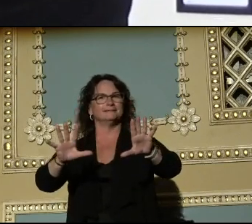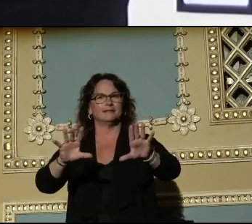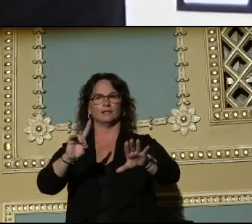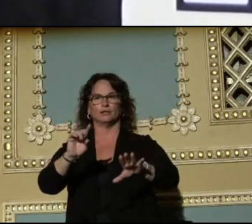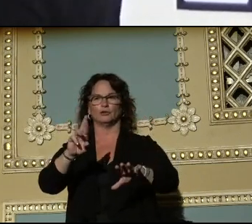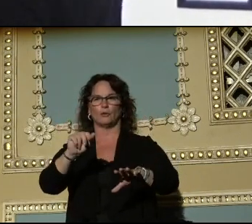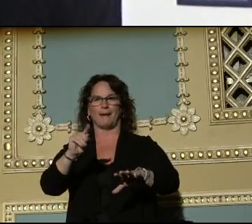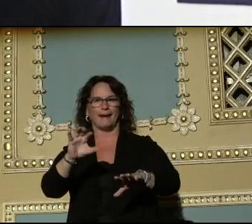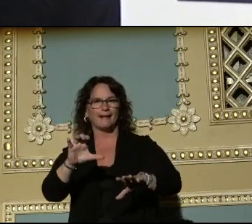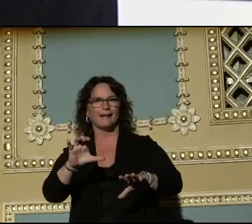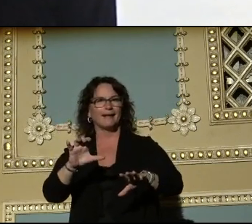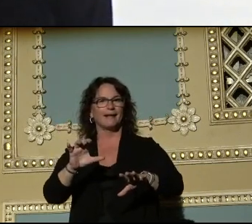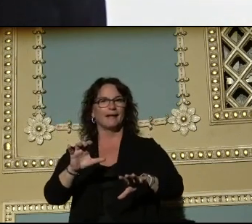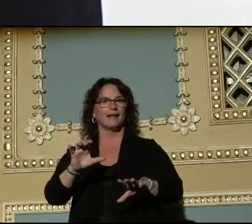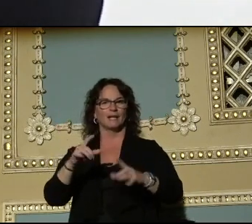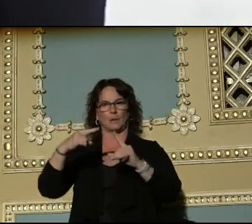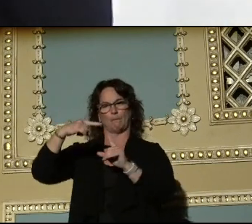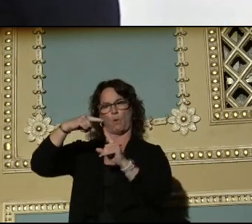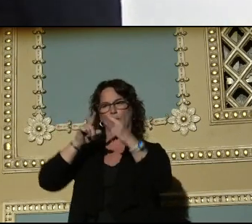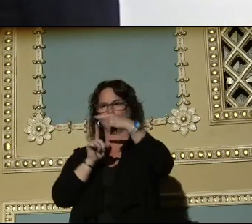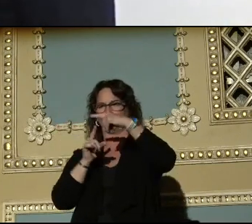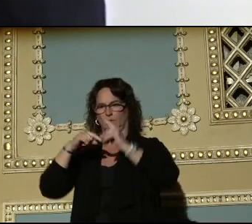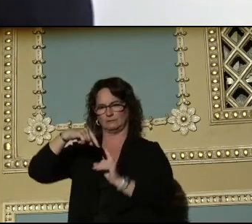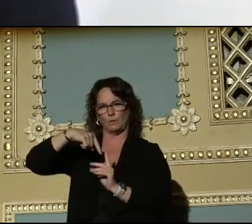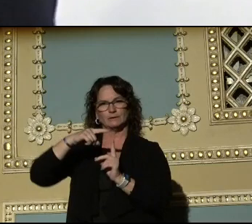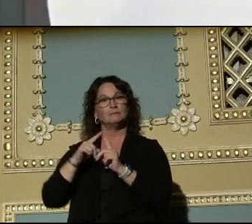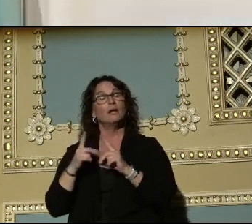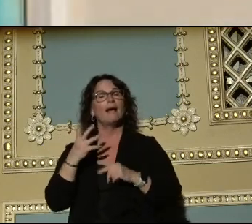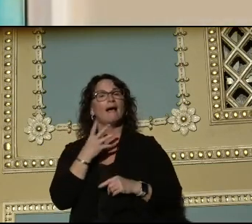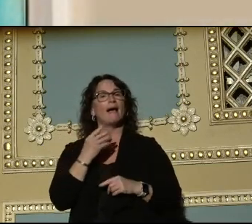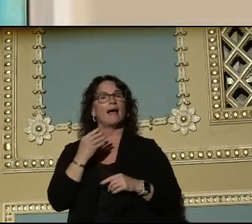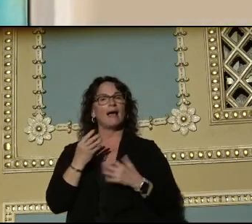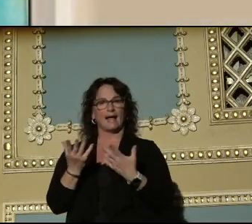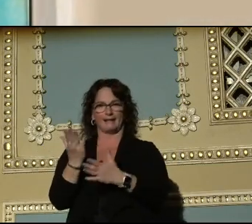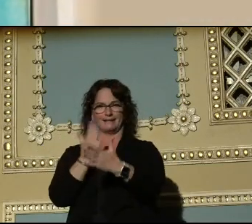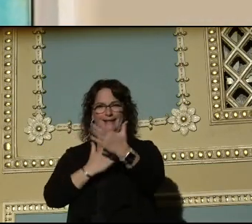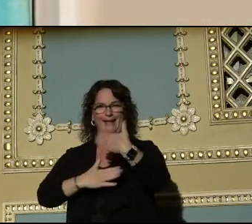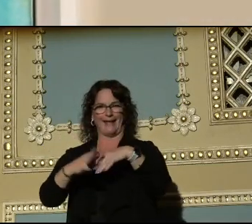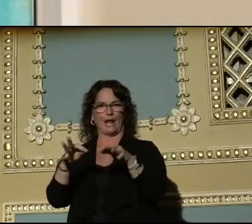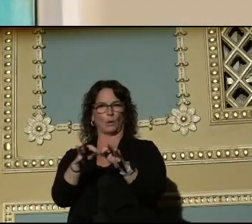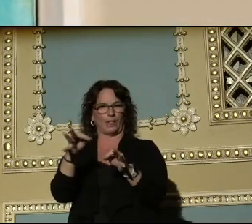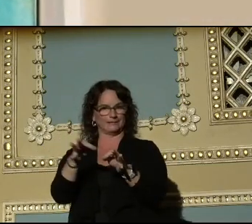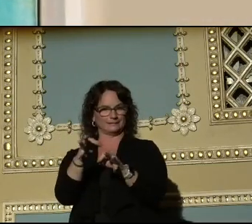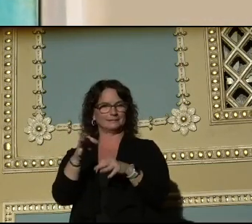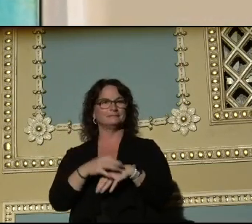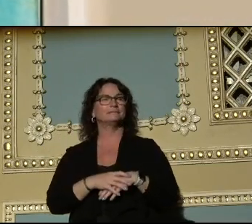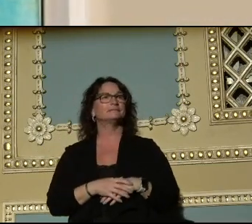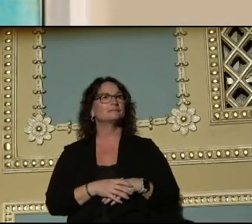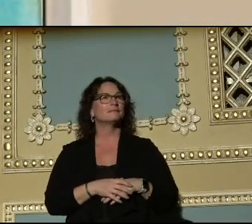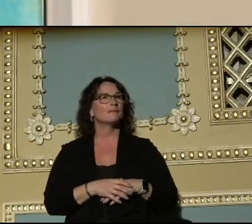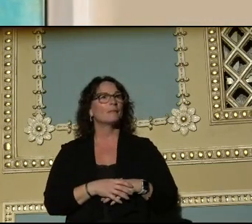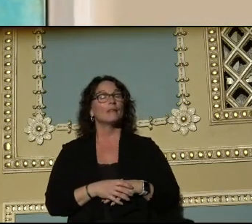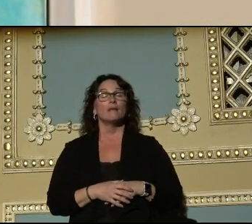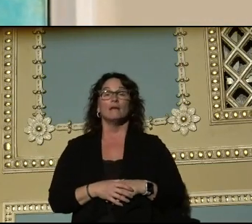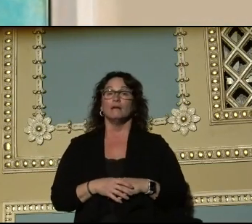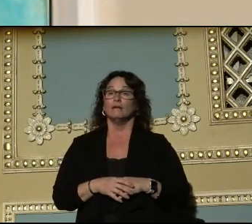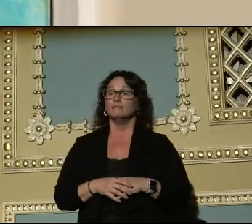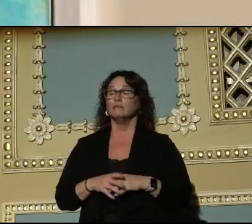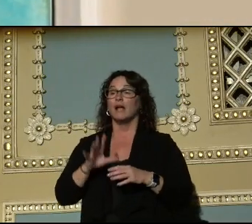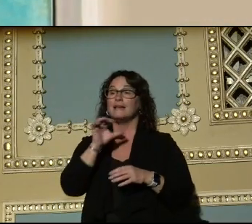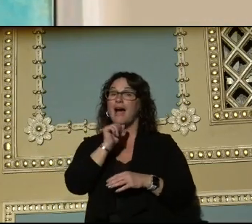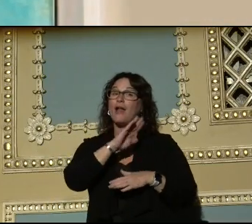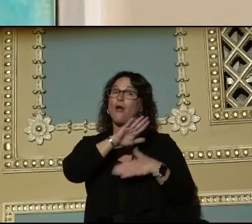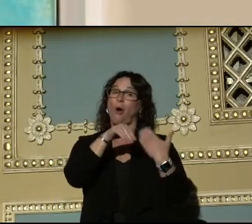pointed pieces, and the quilting is hand quilted. Not all reactions are strong, so this